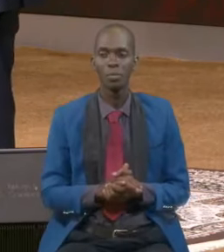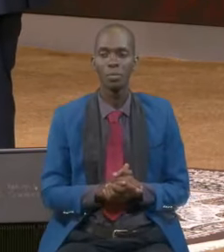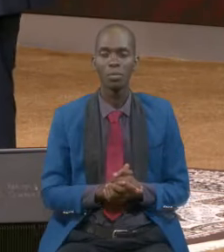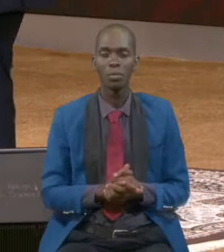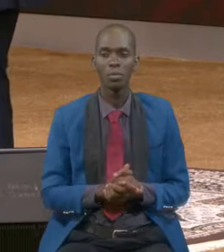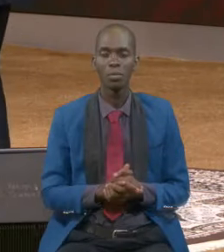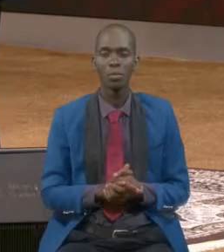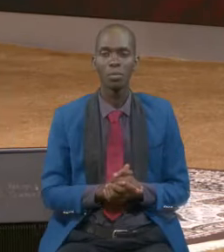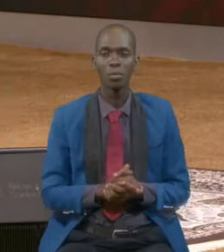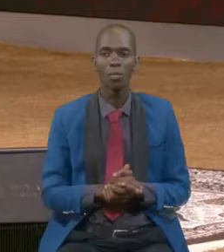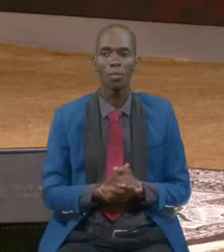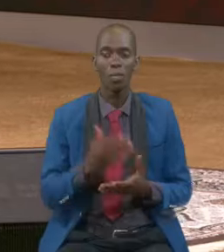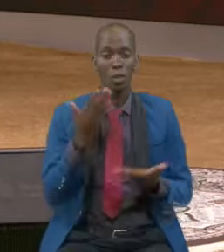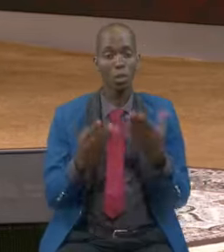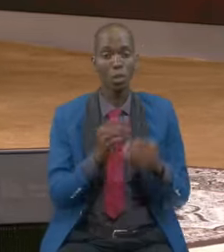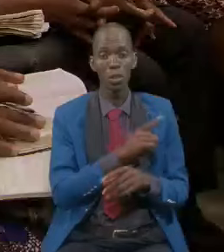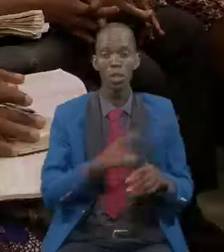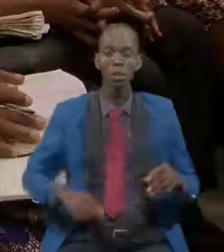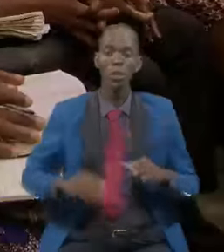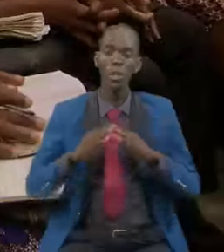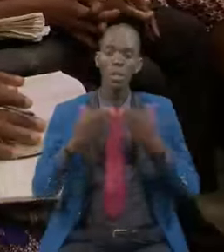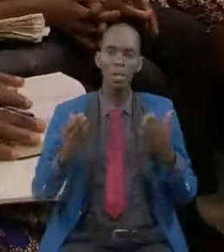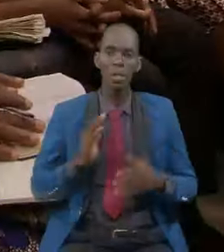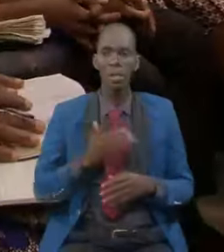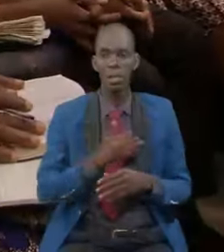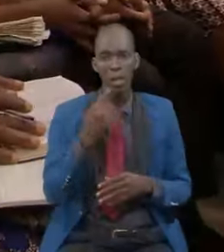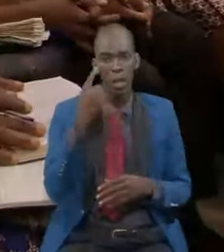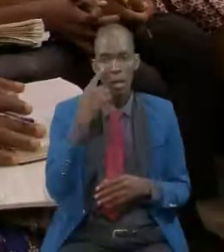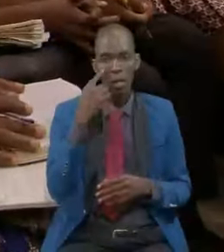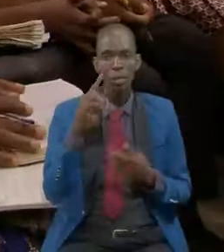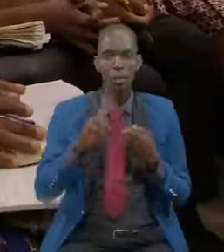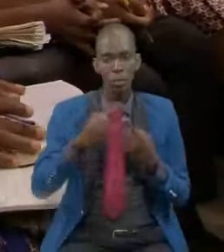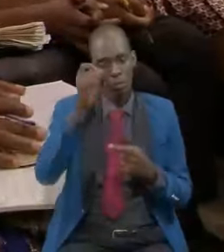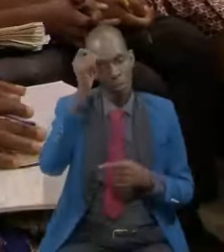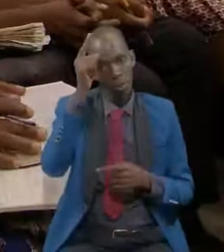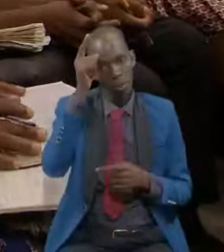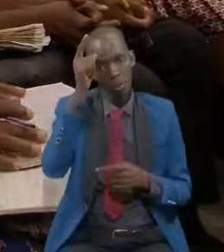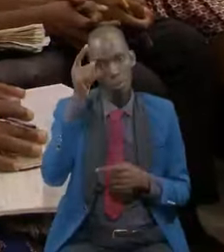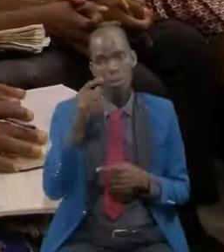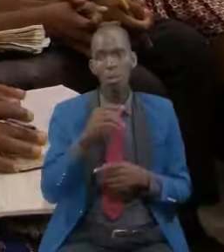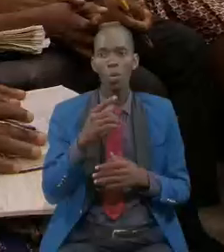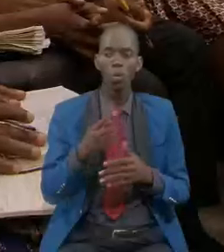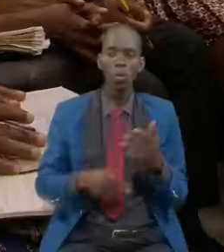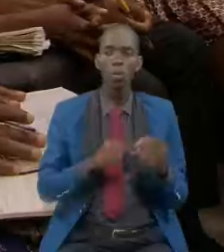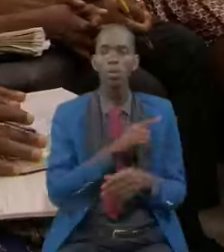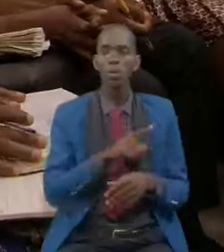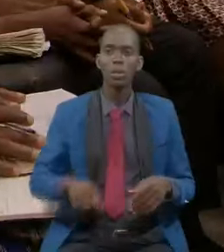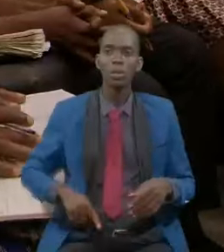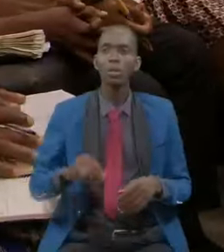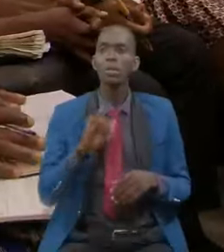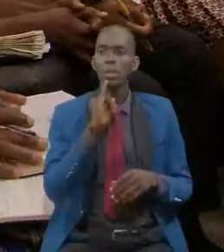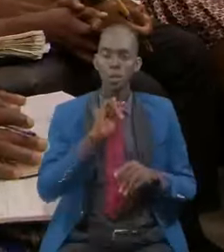May the Lord open our eyes to understand what the Lord is going